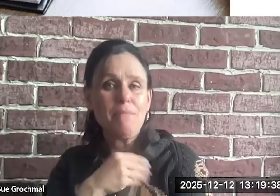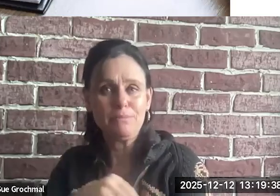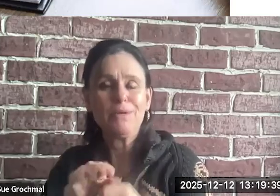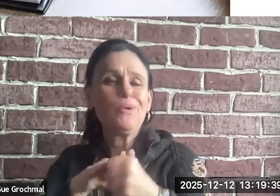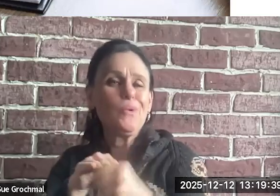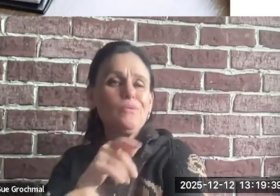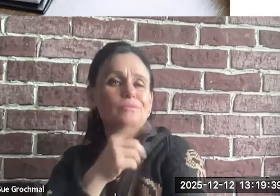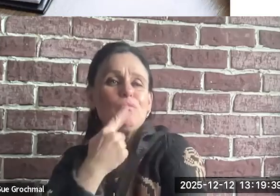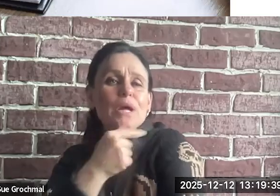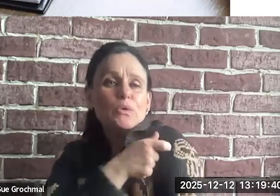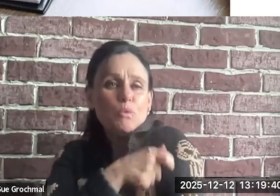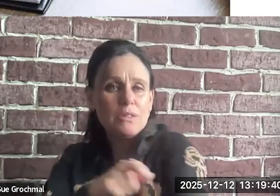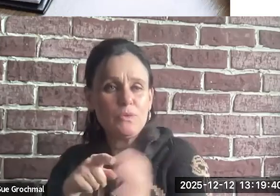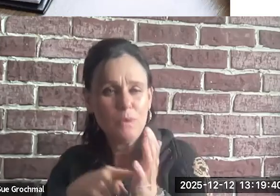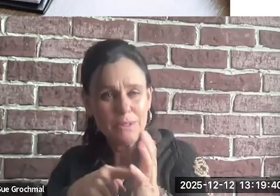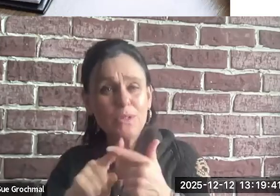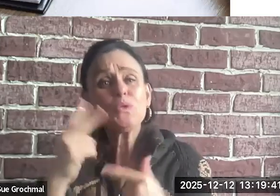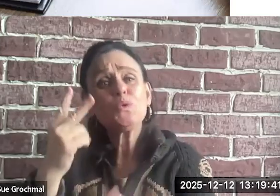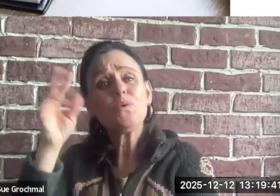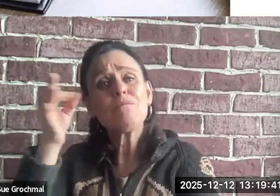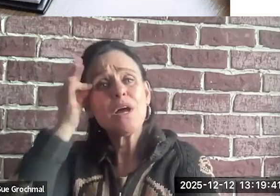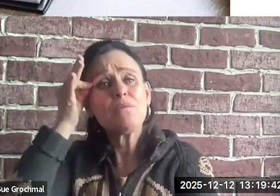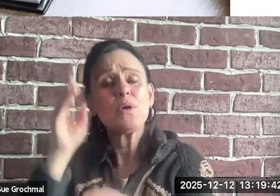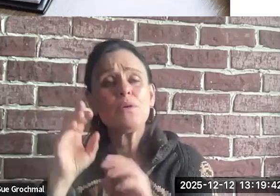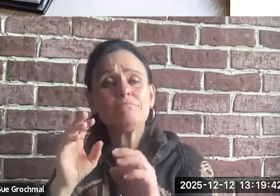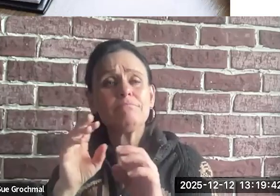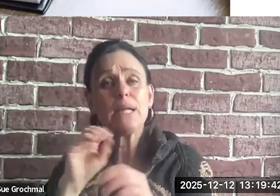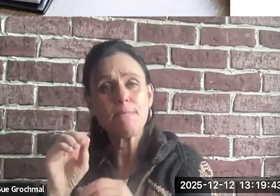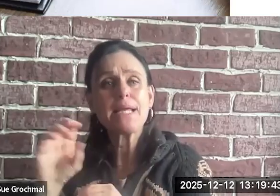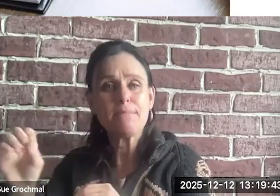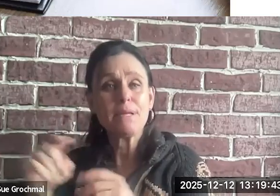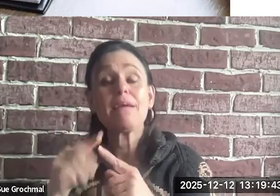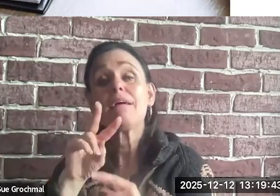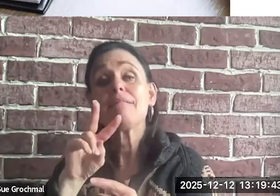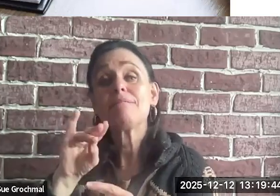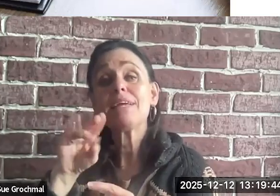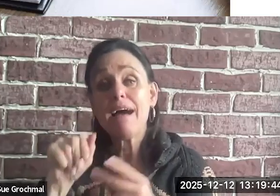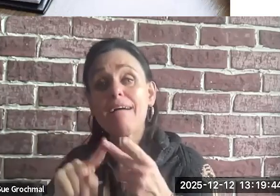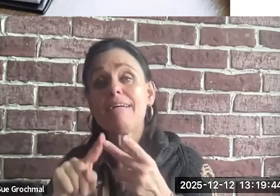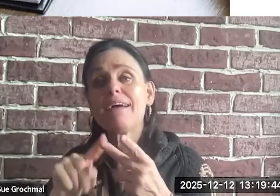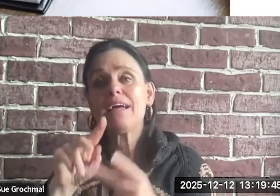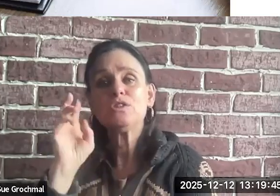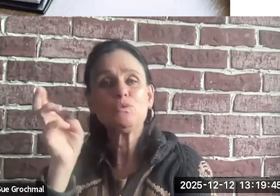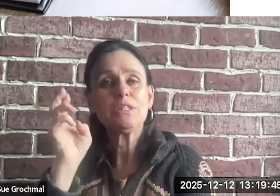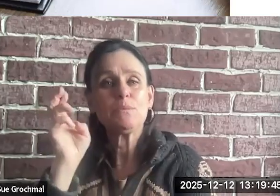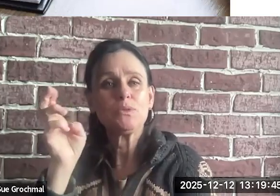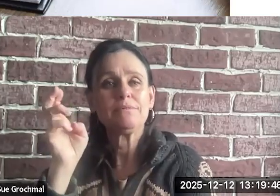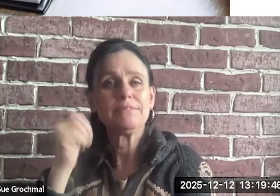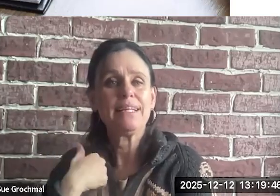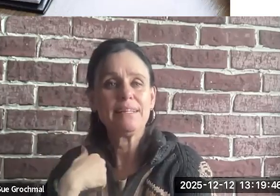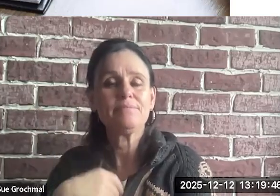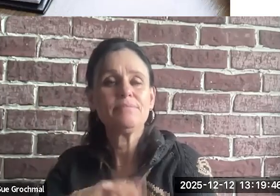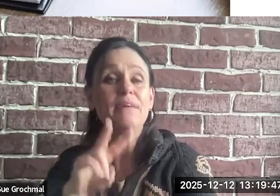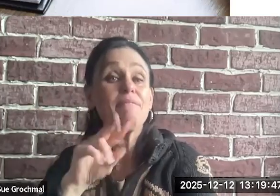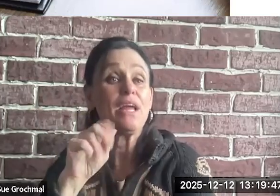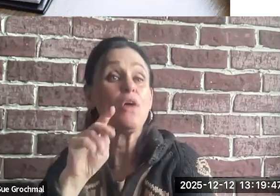Cross representative. And then 2 federally regulated organizations, Via Rail and Transport Canada. Back to you,